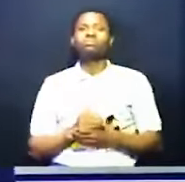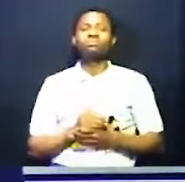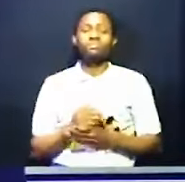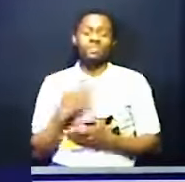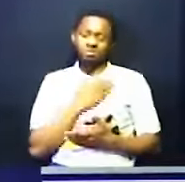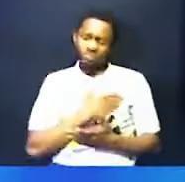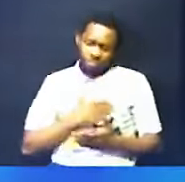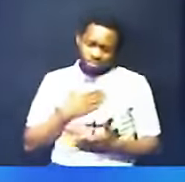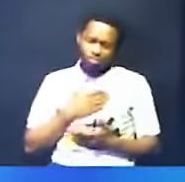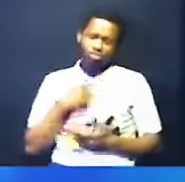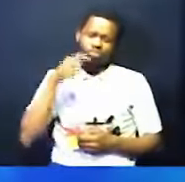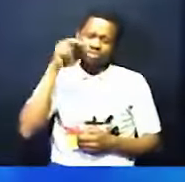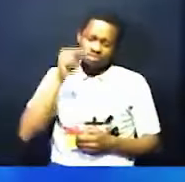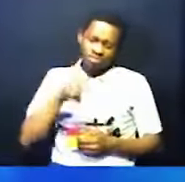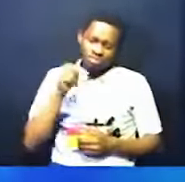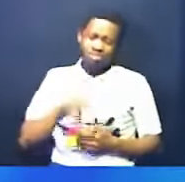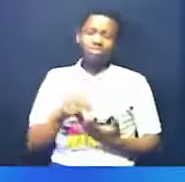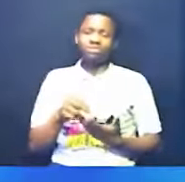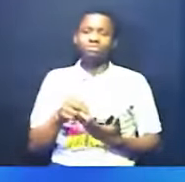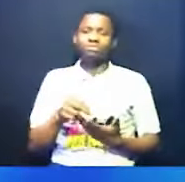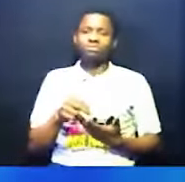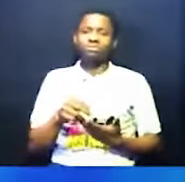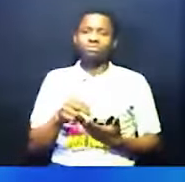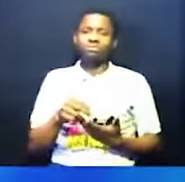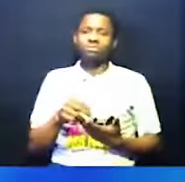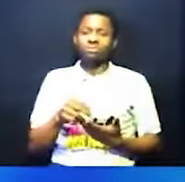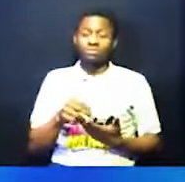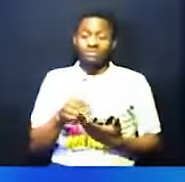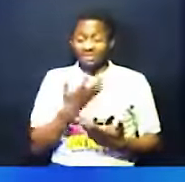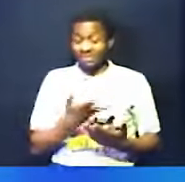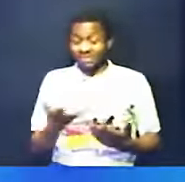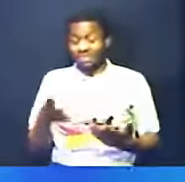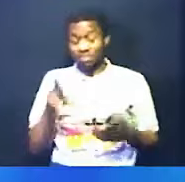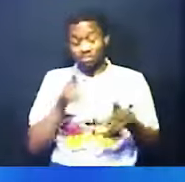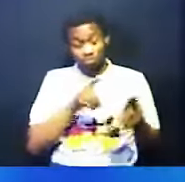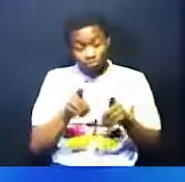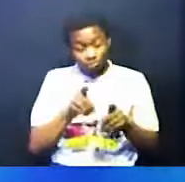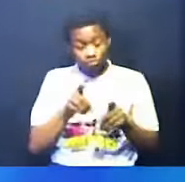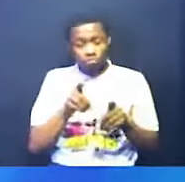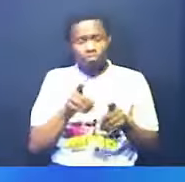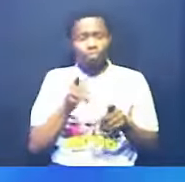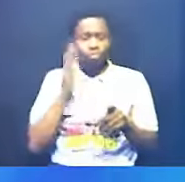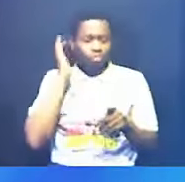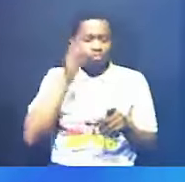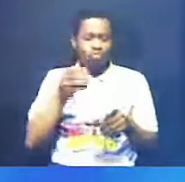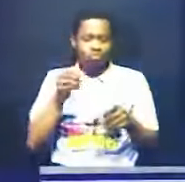Please, you need, what you are doing today is against your children's